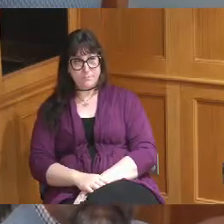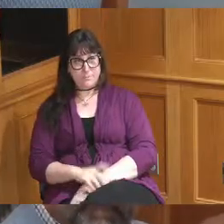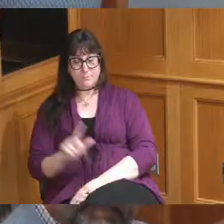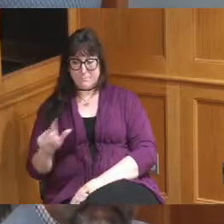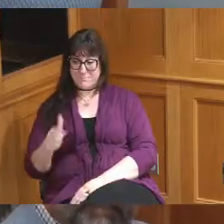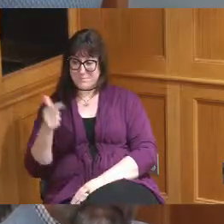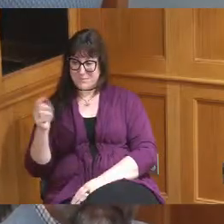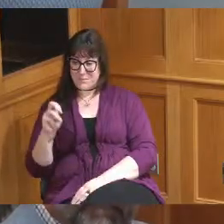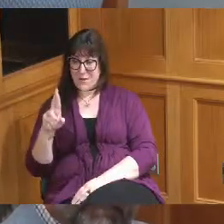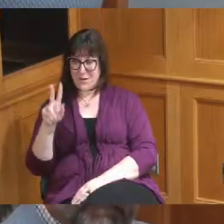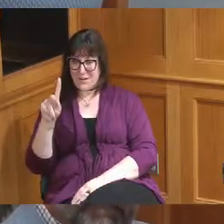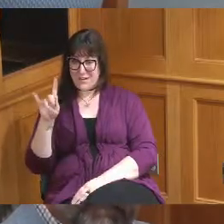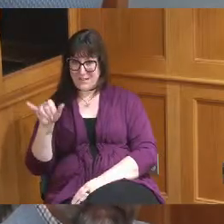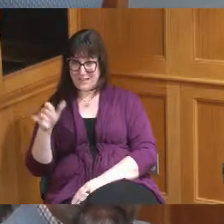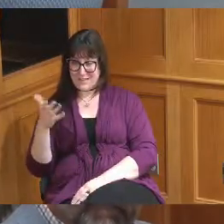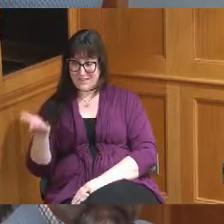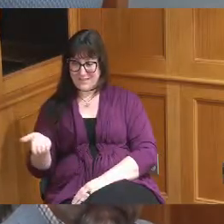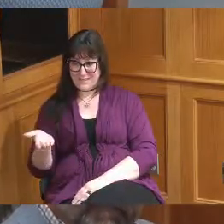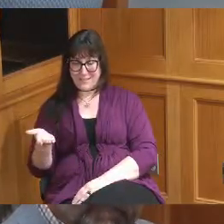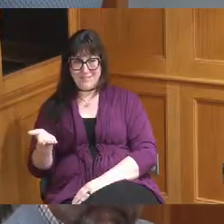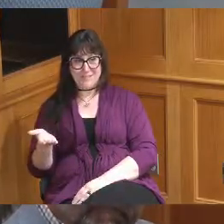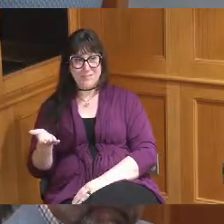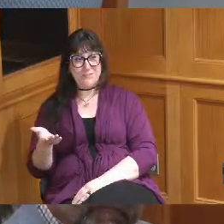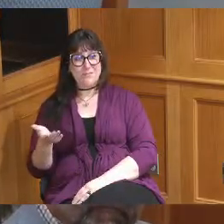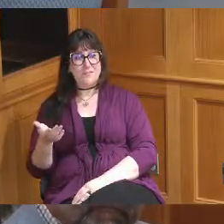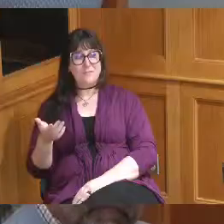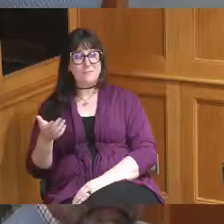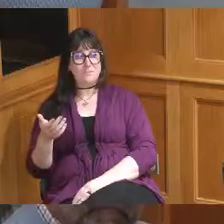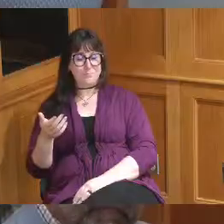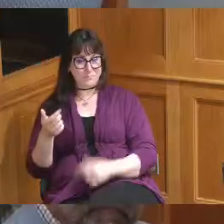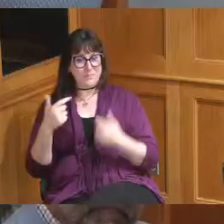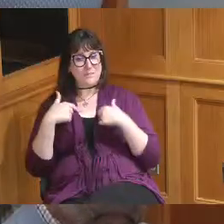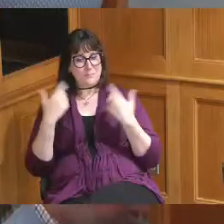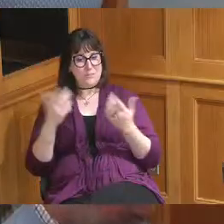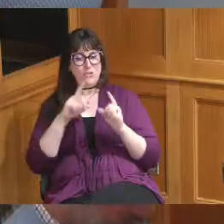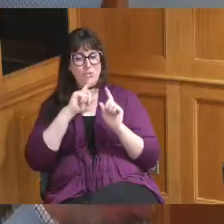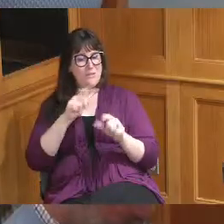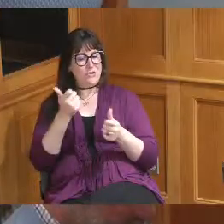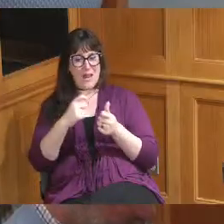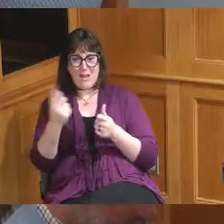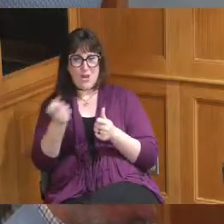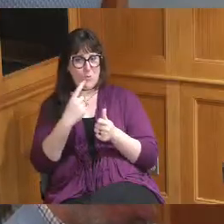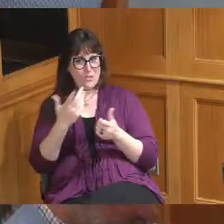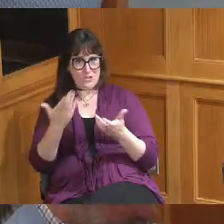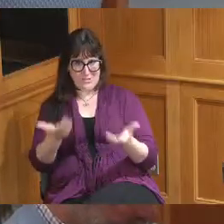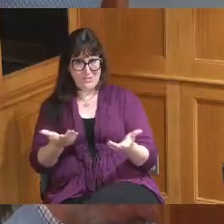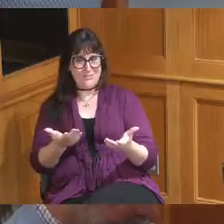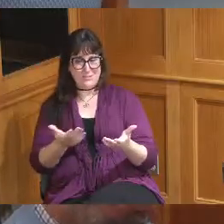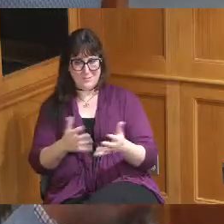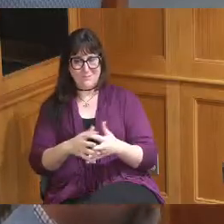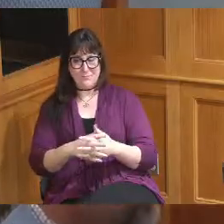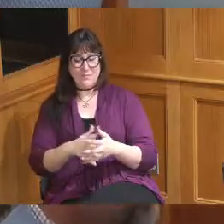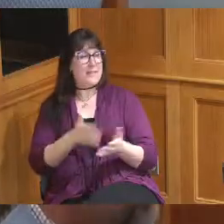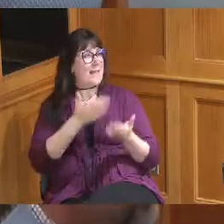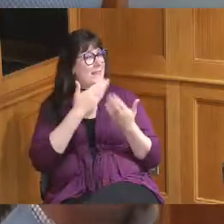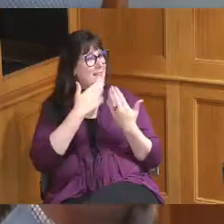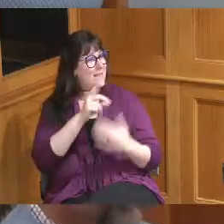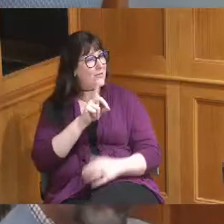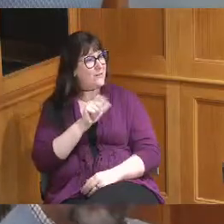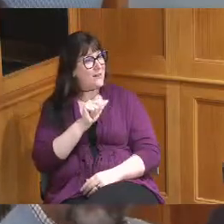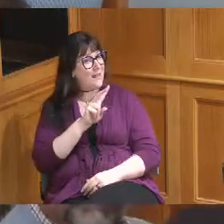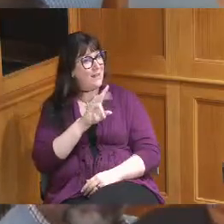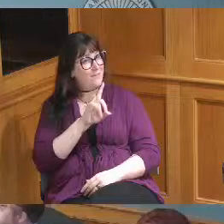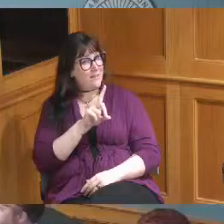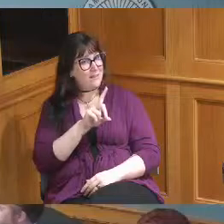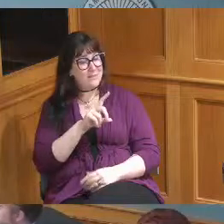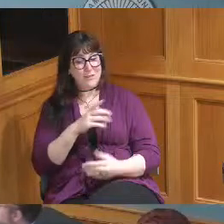that good? Right. And I'm here to answer any questions you have. I'm happy to do so. Thank you, David. Thank you. Welcome,